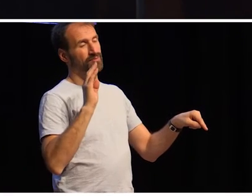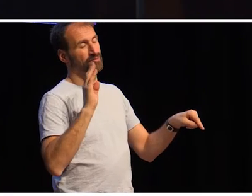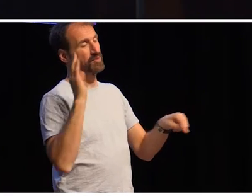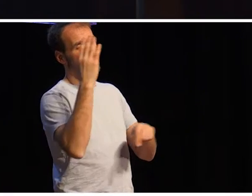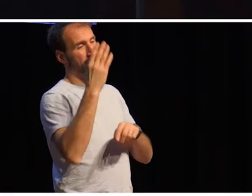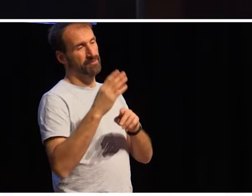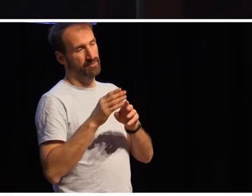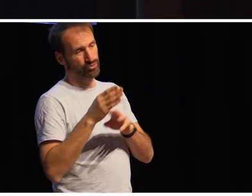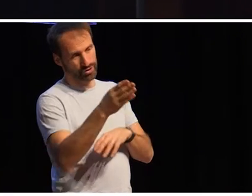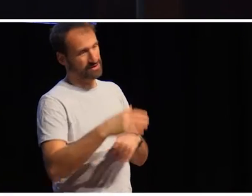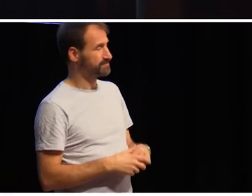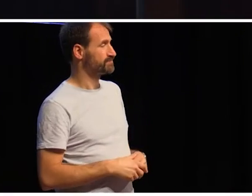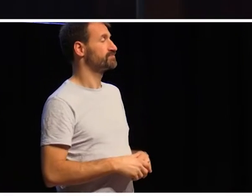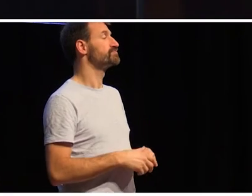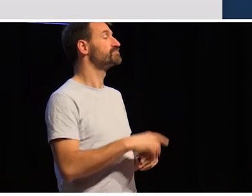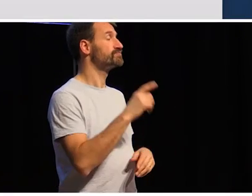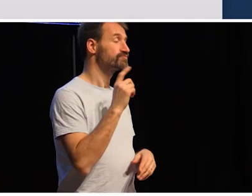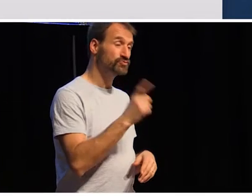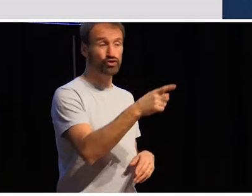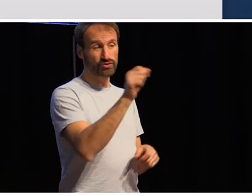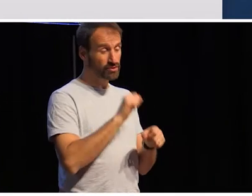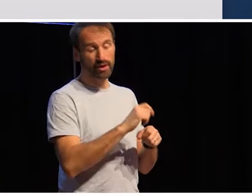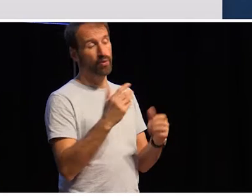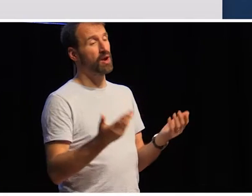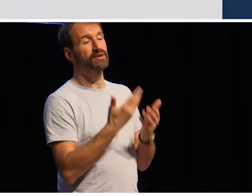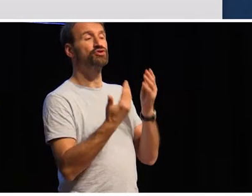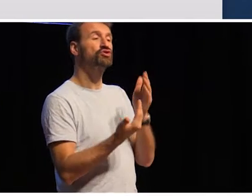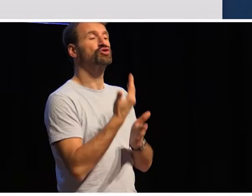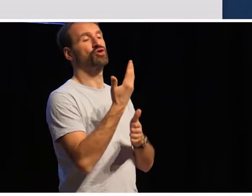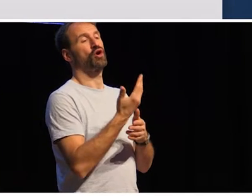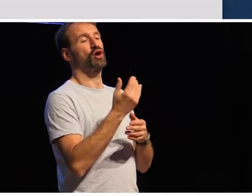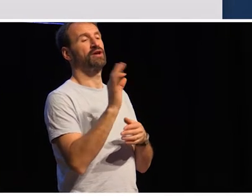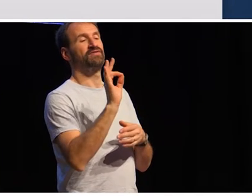new feature to your device by